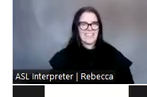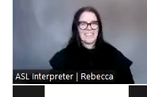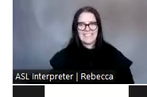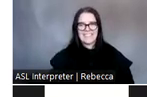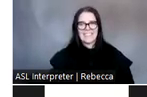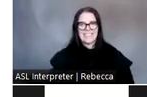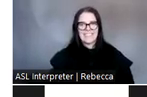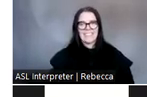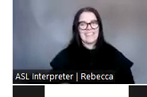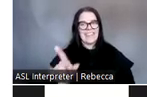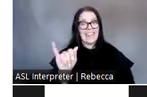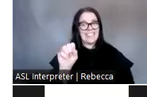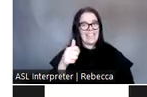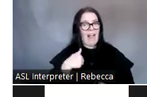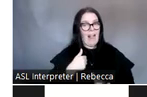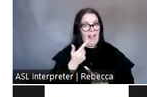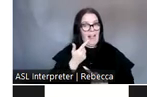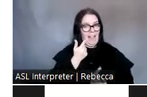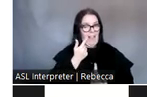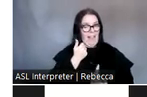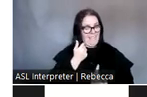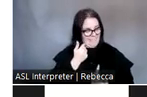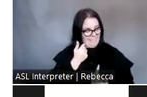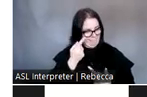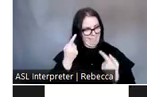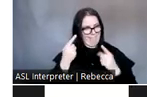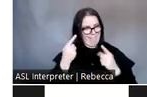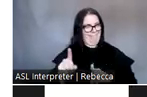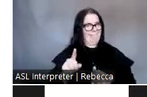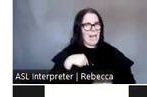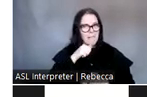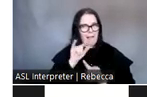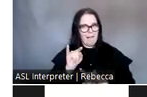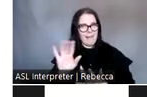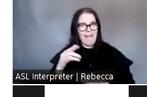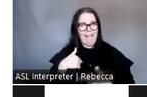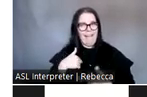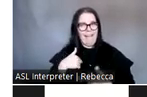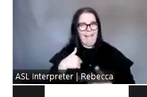Okay, Lisa, I'm laughing with you, not at you, with your comment in the chat.